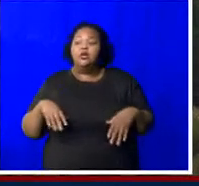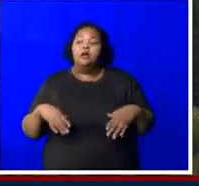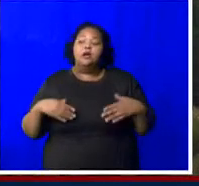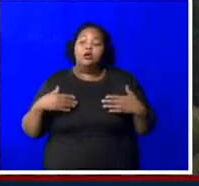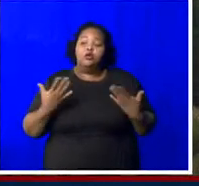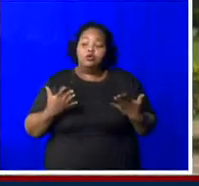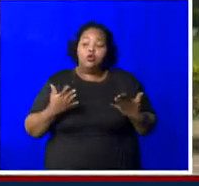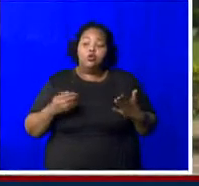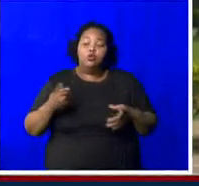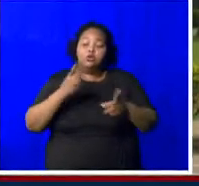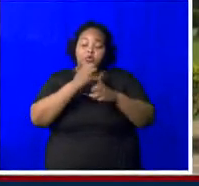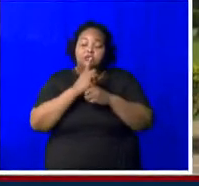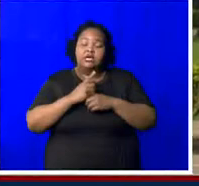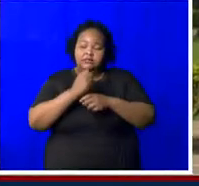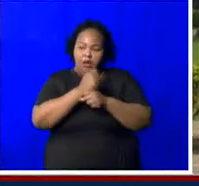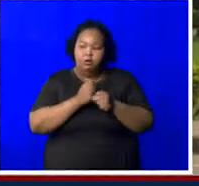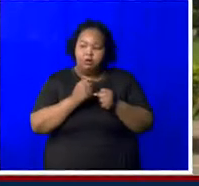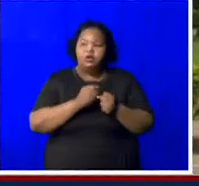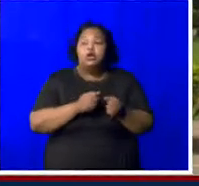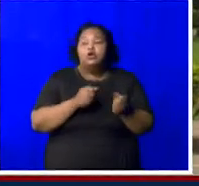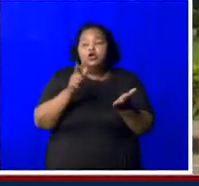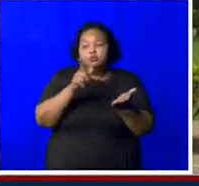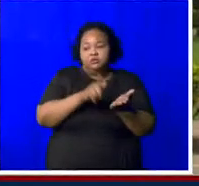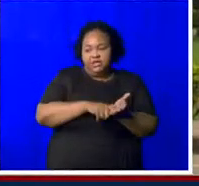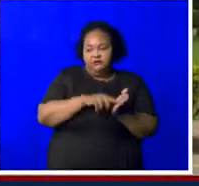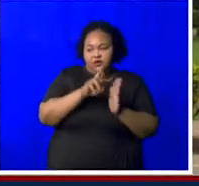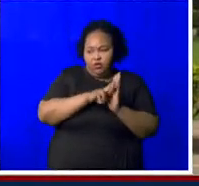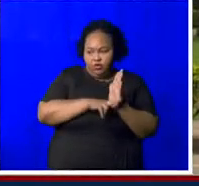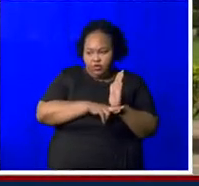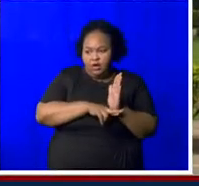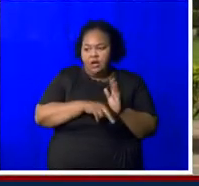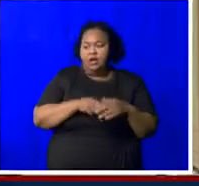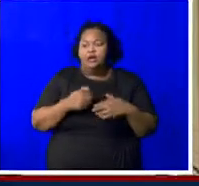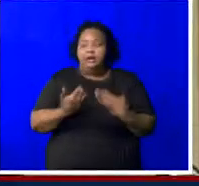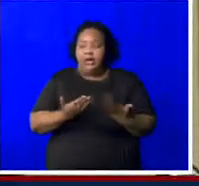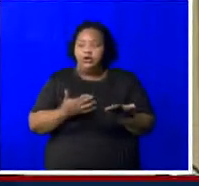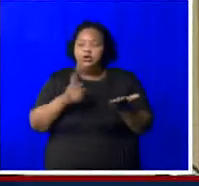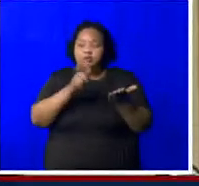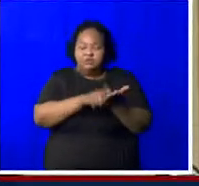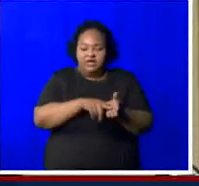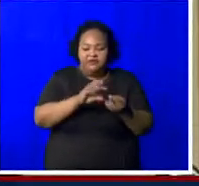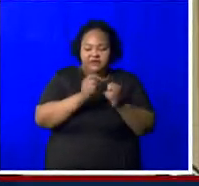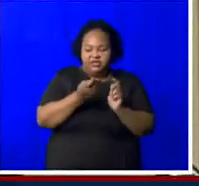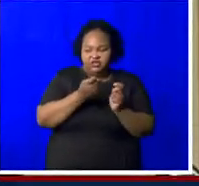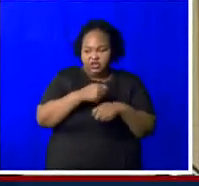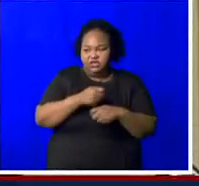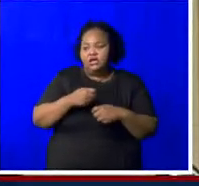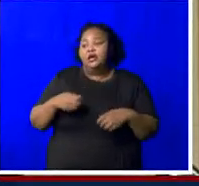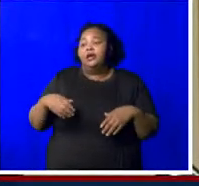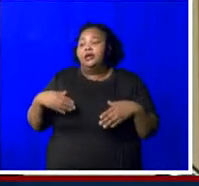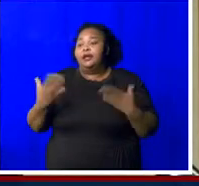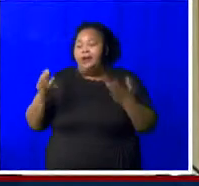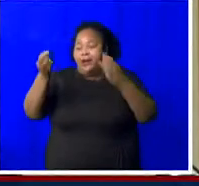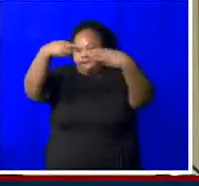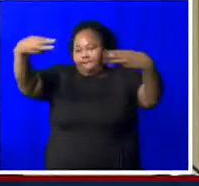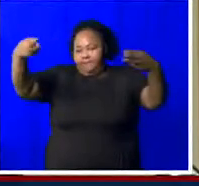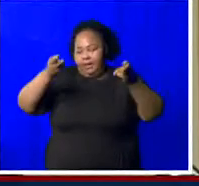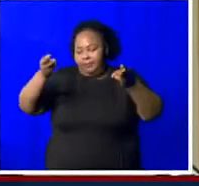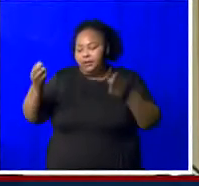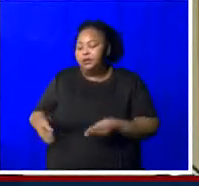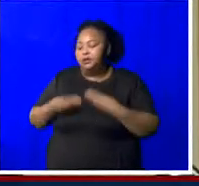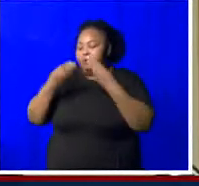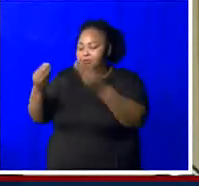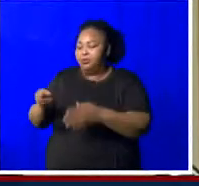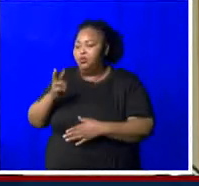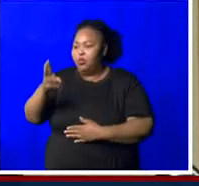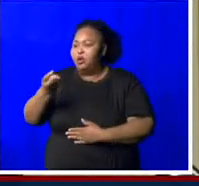approval basis here in parliament. We are busy amending that act to make sure that the feedback we've received from potential investors